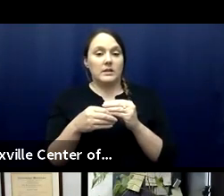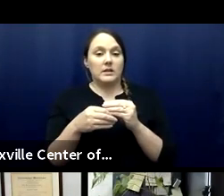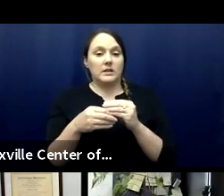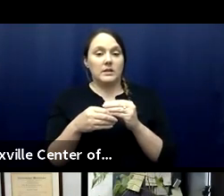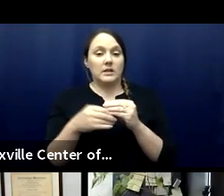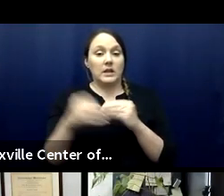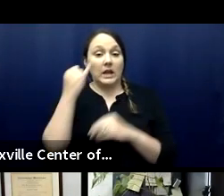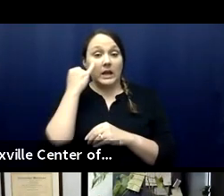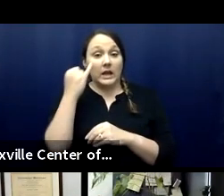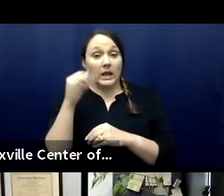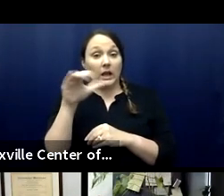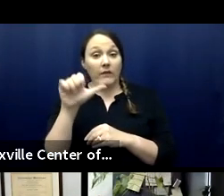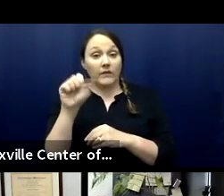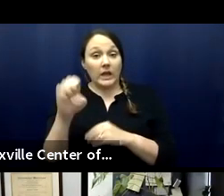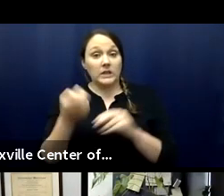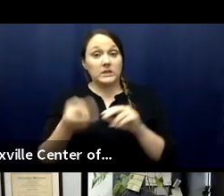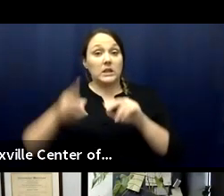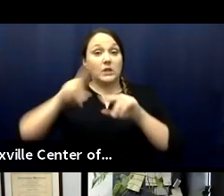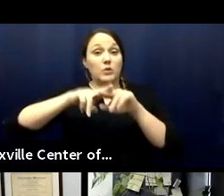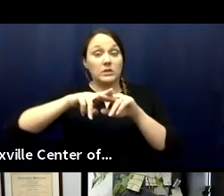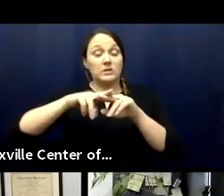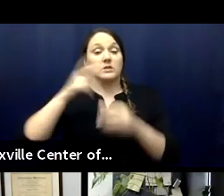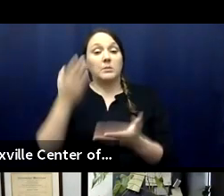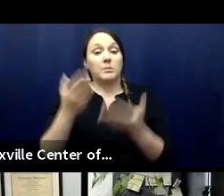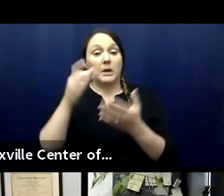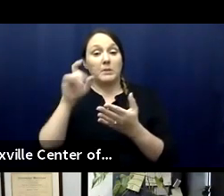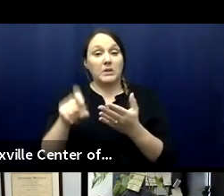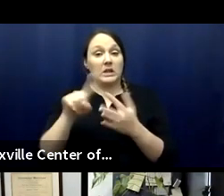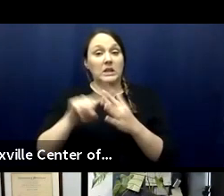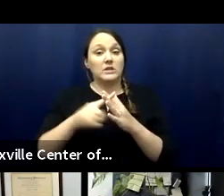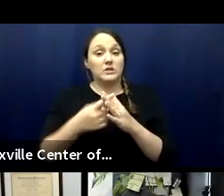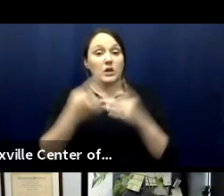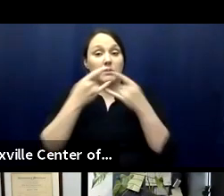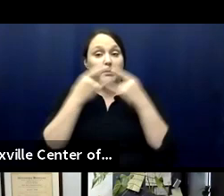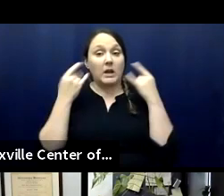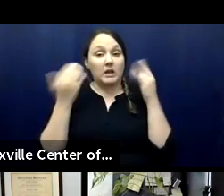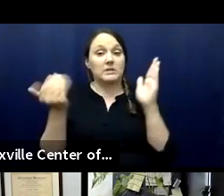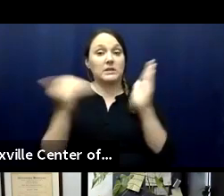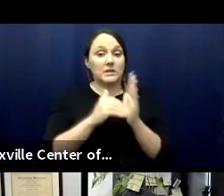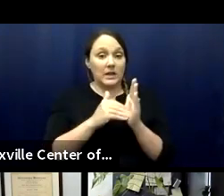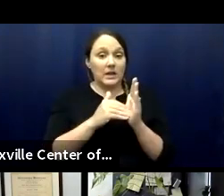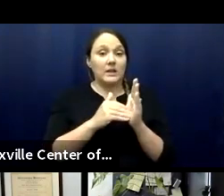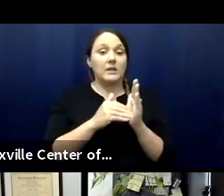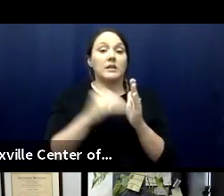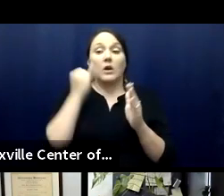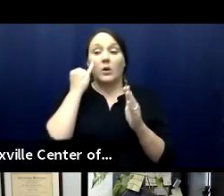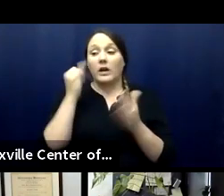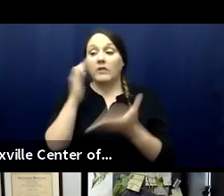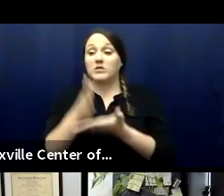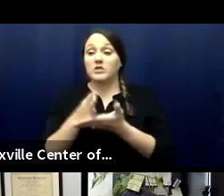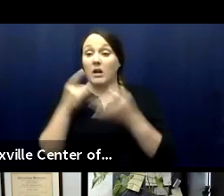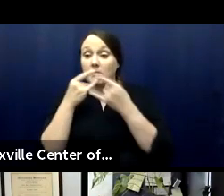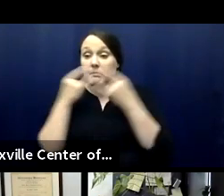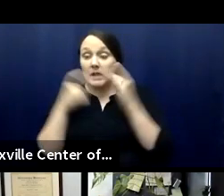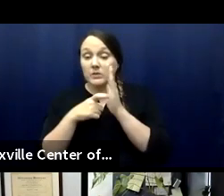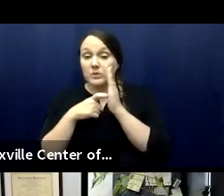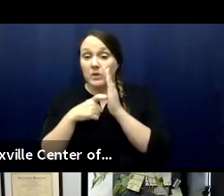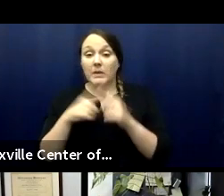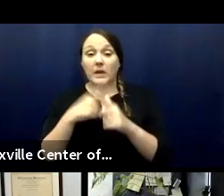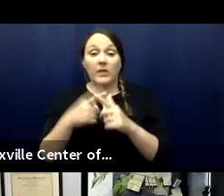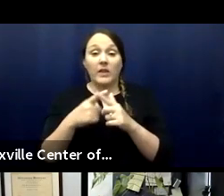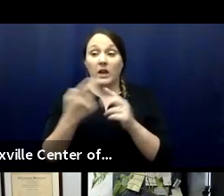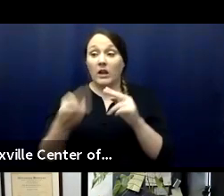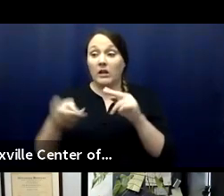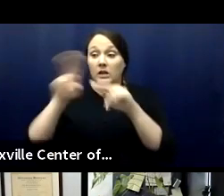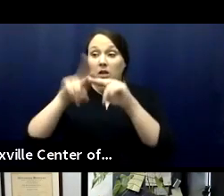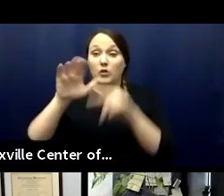if cases go back up, we might need to reinstate a mask mandate. If we were to drop it and cases went back up, I think it would be our duty to